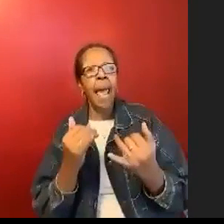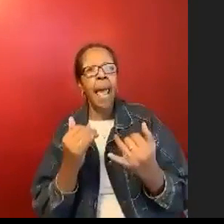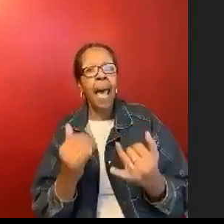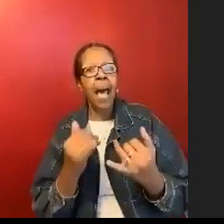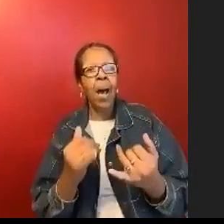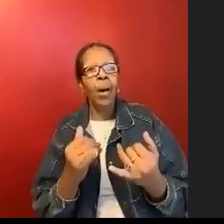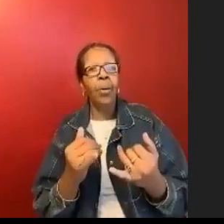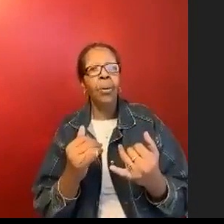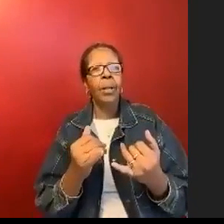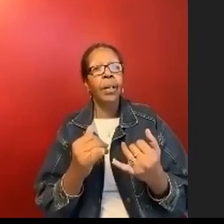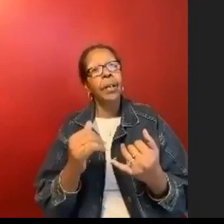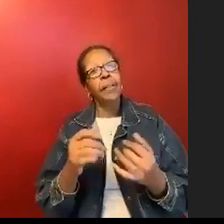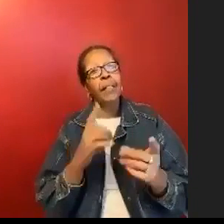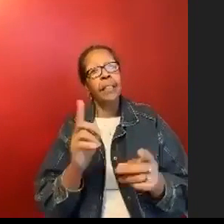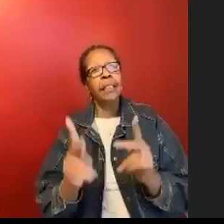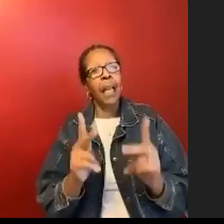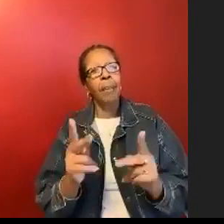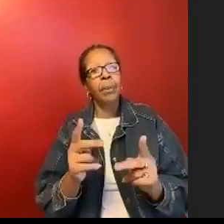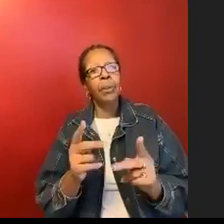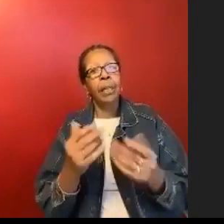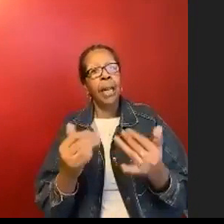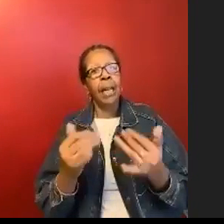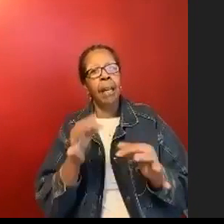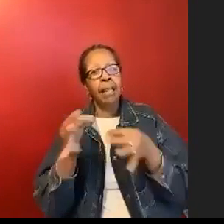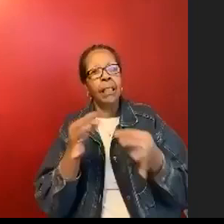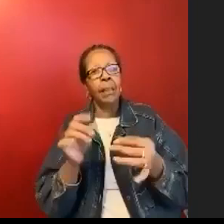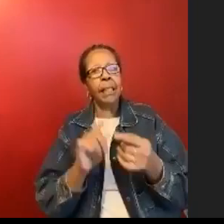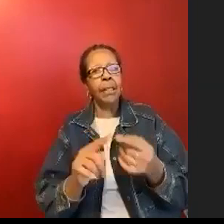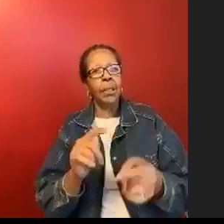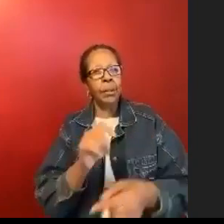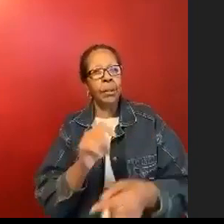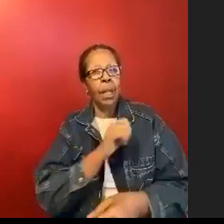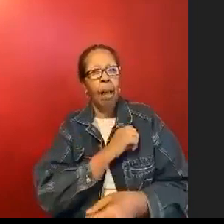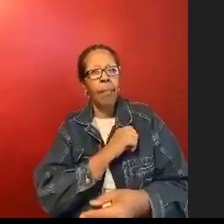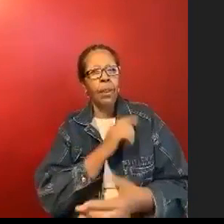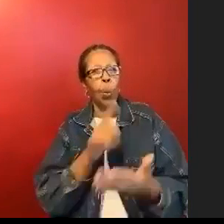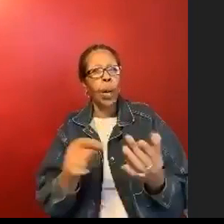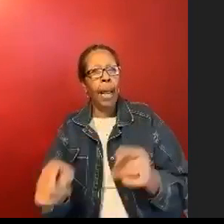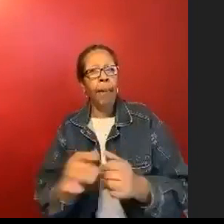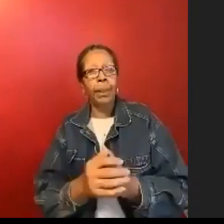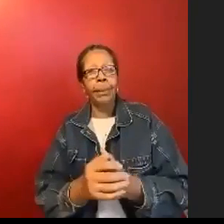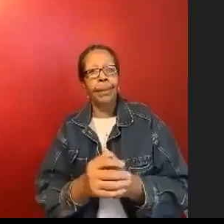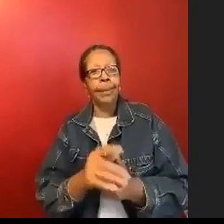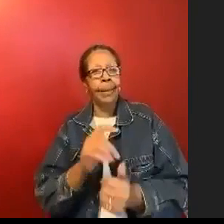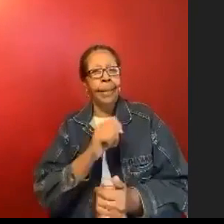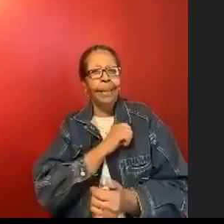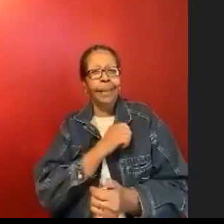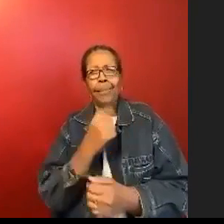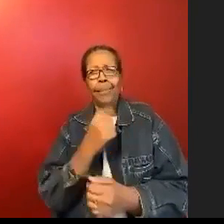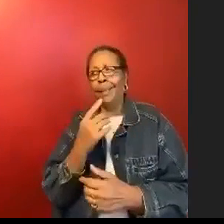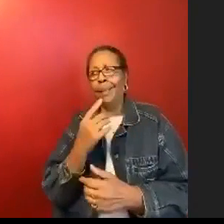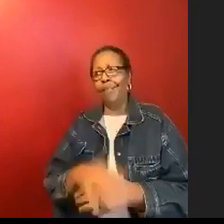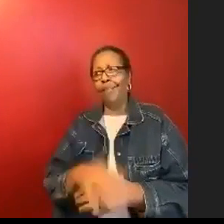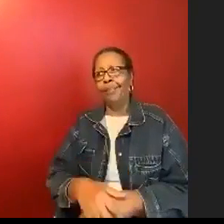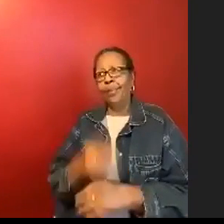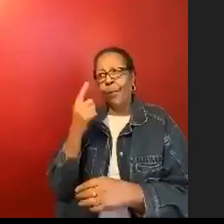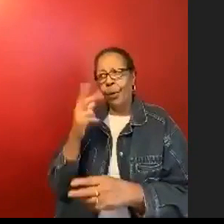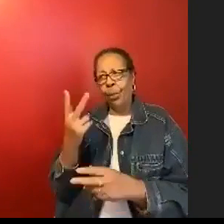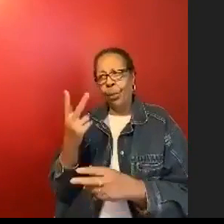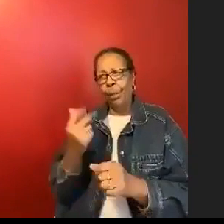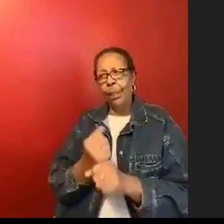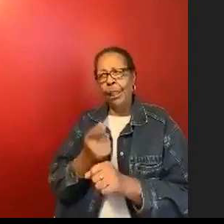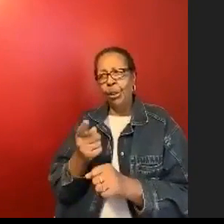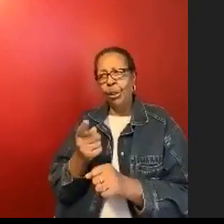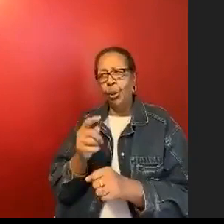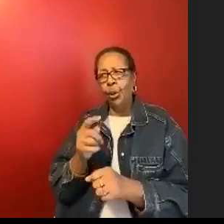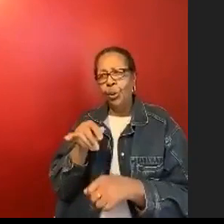them? Yeah, For 3 years, you're telling me you're going to stick by him. For 3 years, you told me you're going to go,